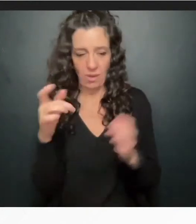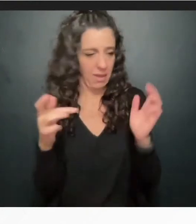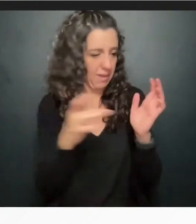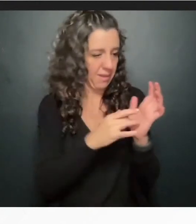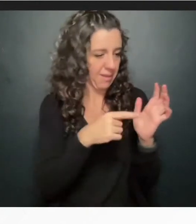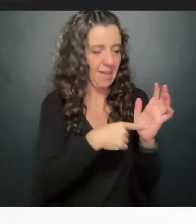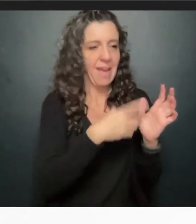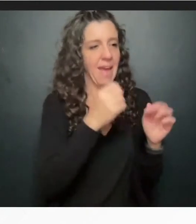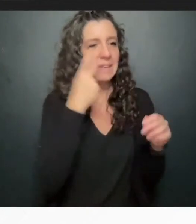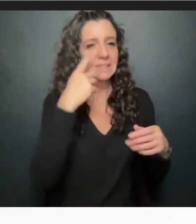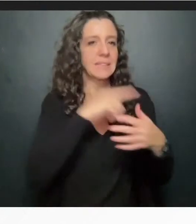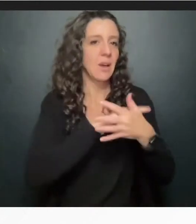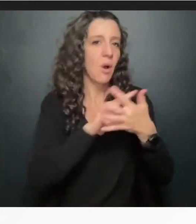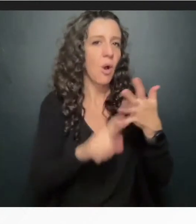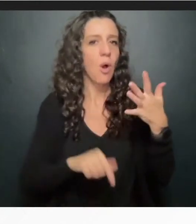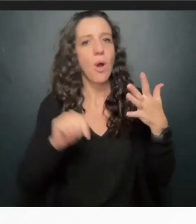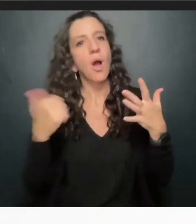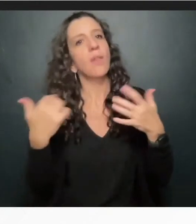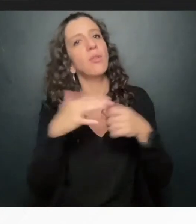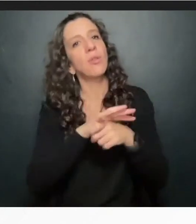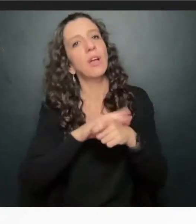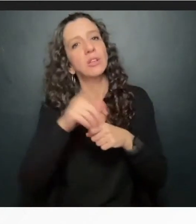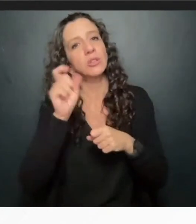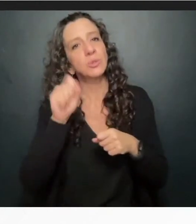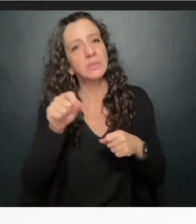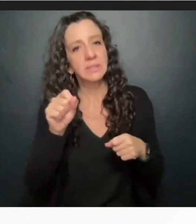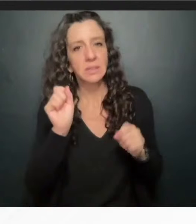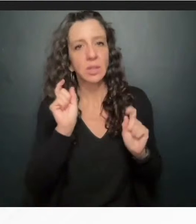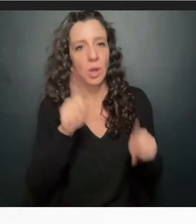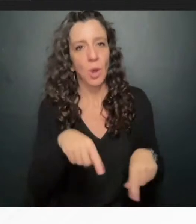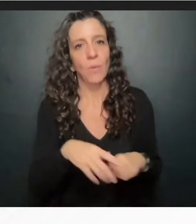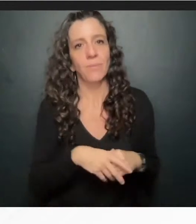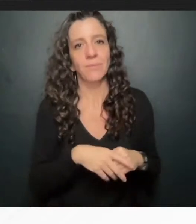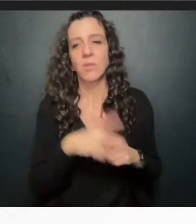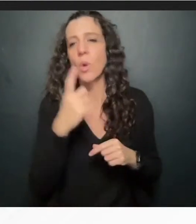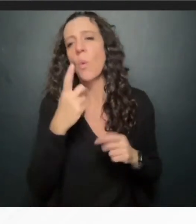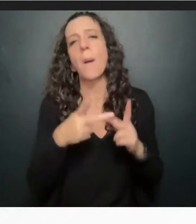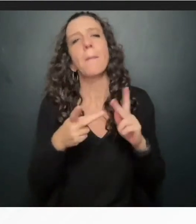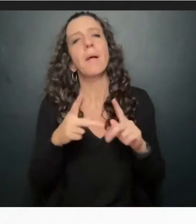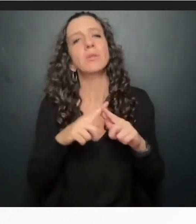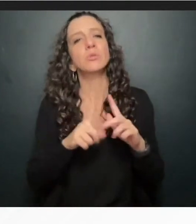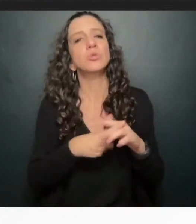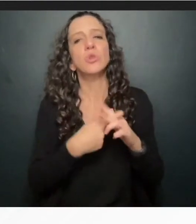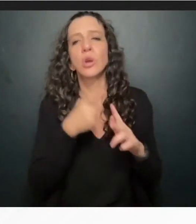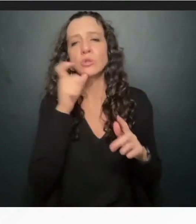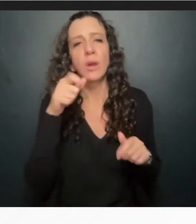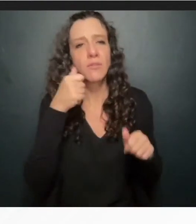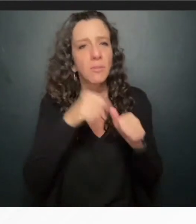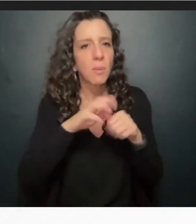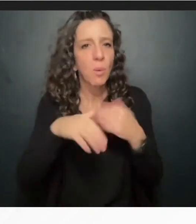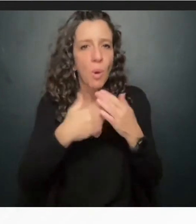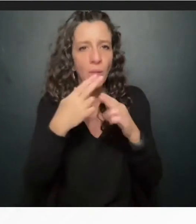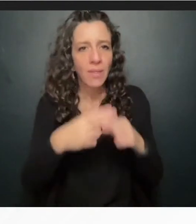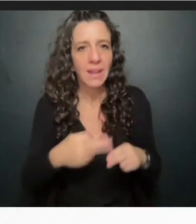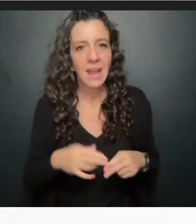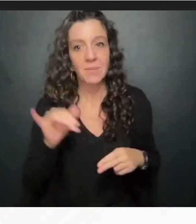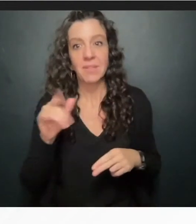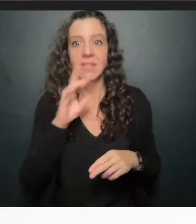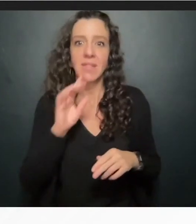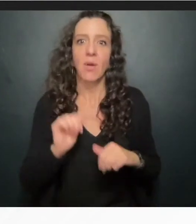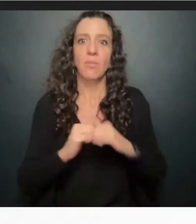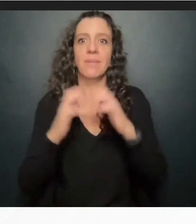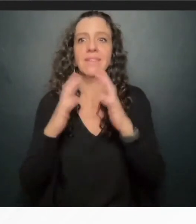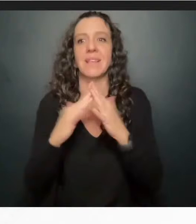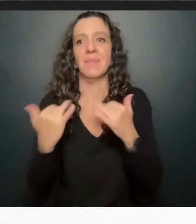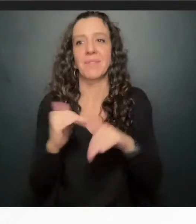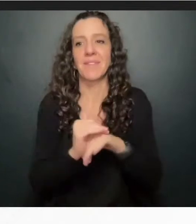other locations you need to go to. It's a common place to start. You don't have to remember all the names. That'll be up and running this evening. I want to